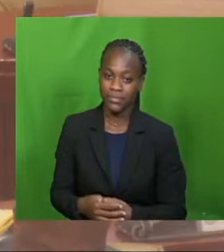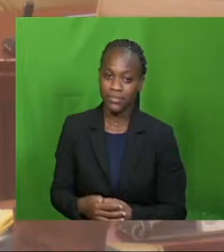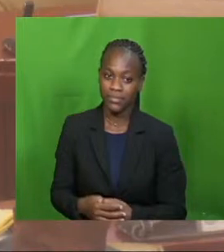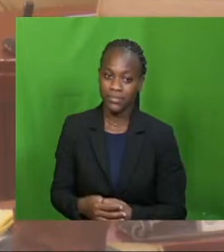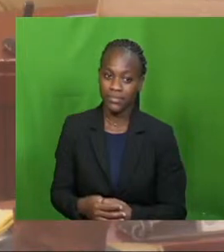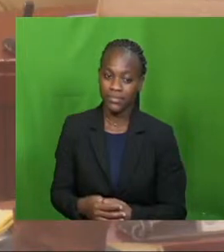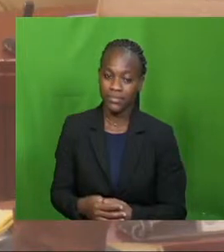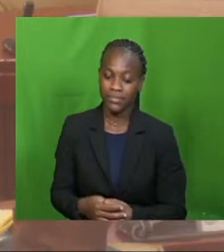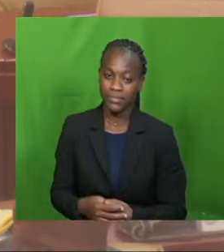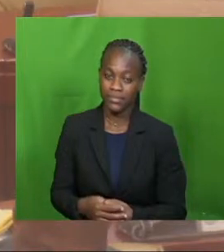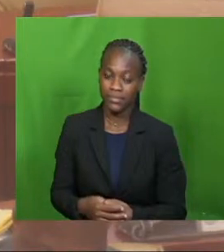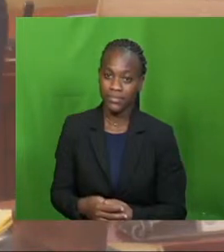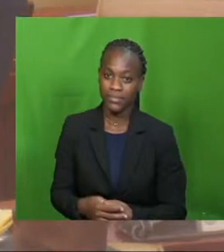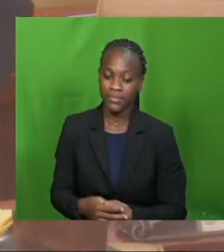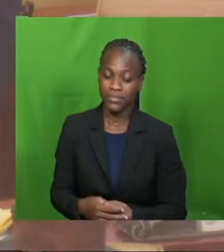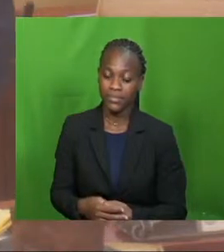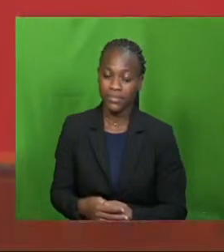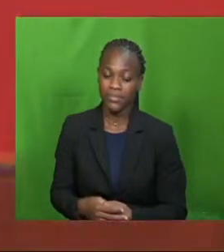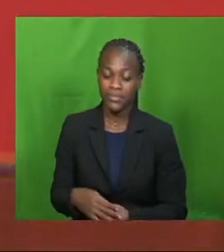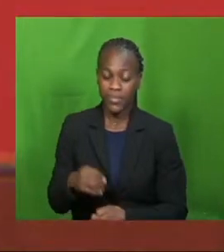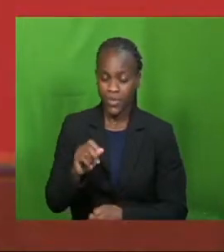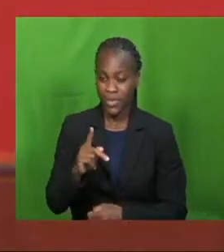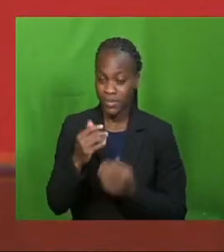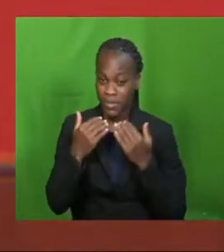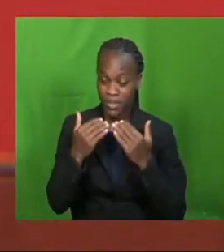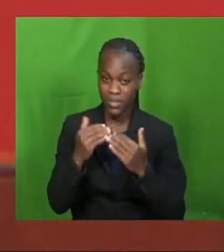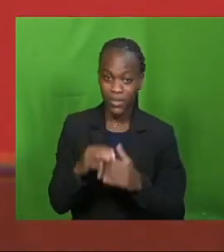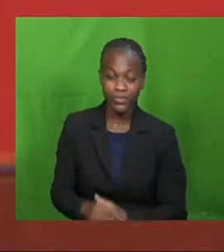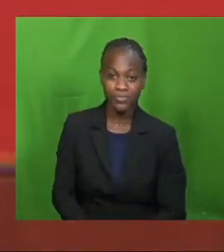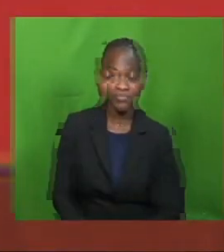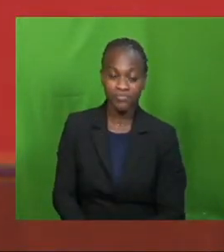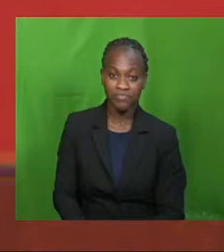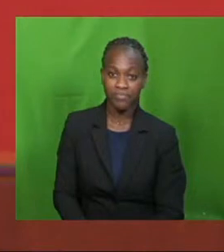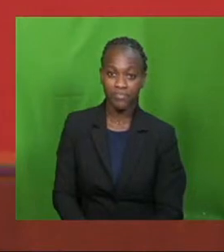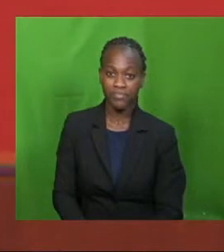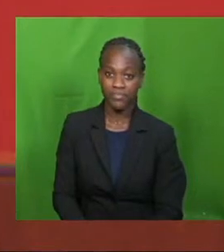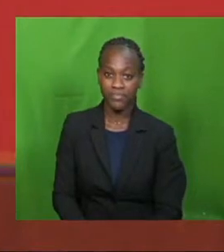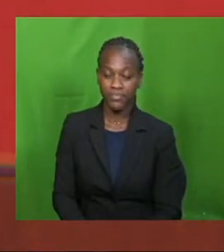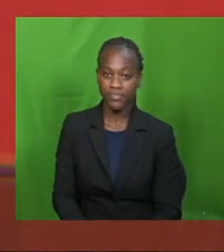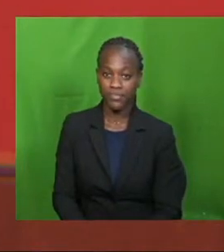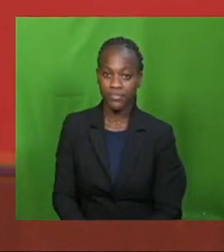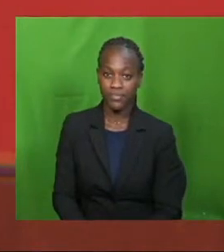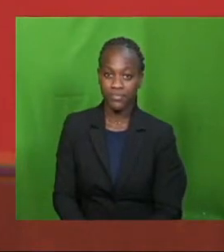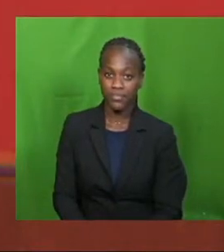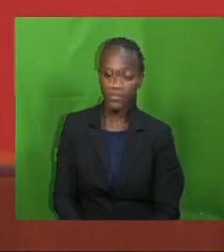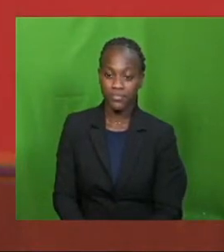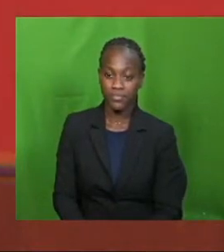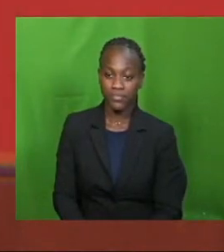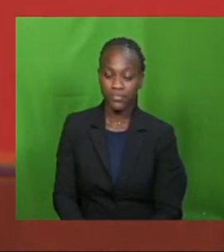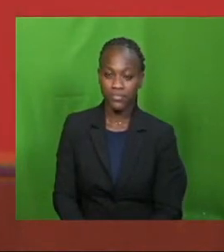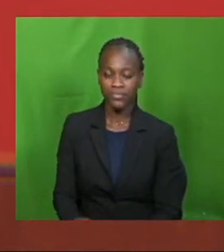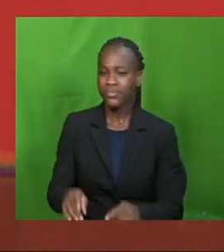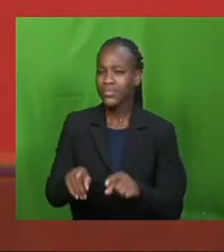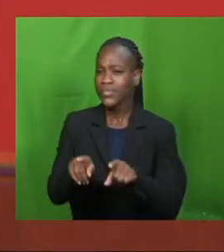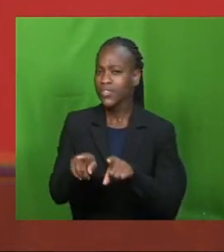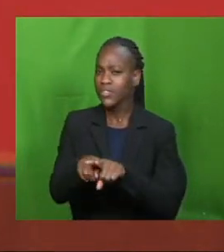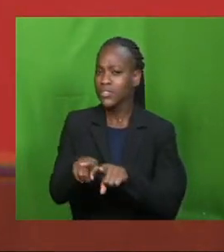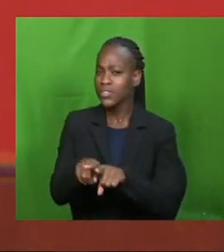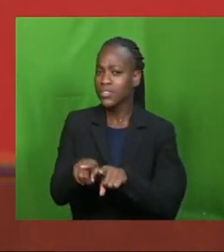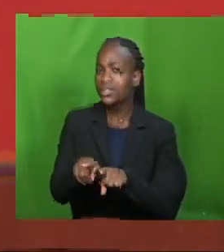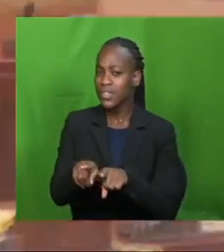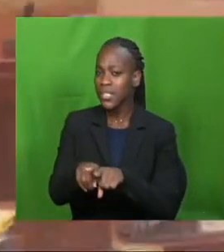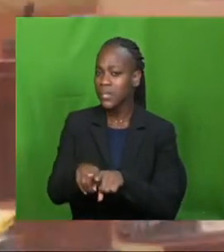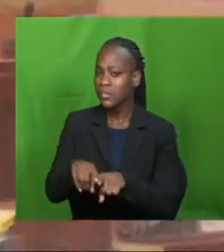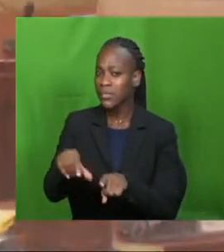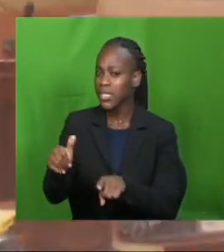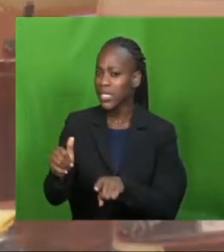Very well. Very well. Table, kindly take note of that. And consequentially, wherever they